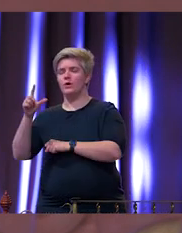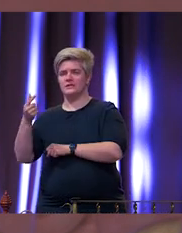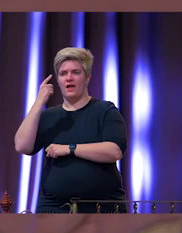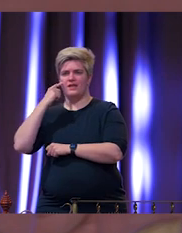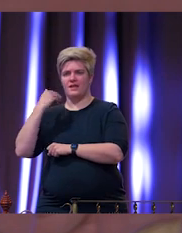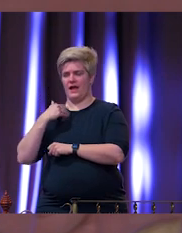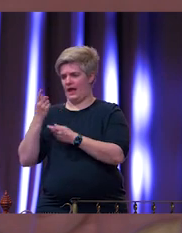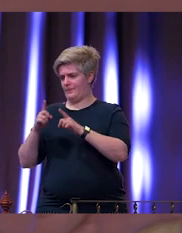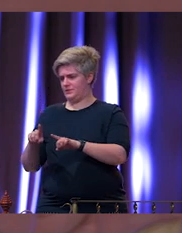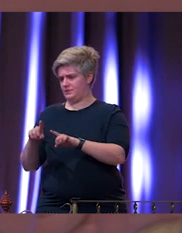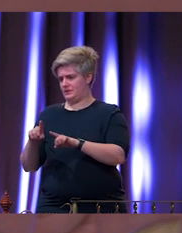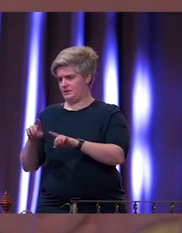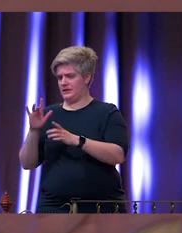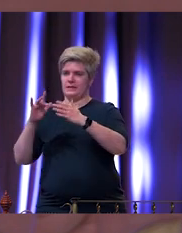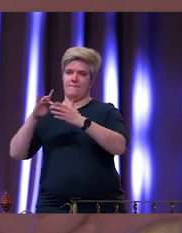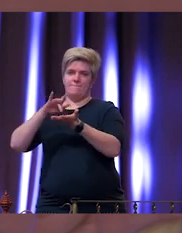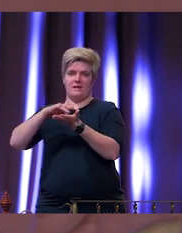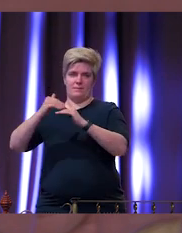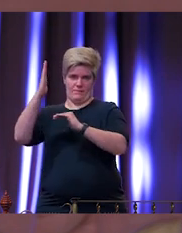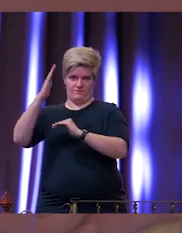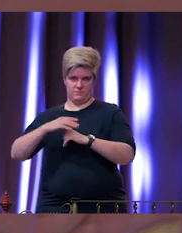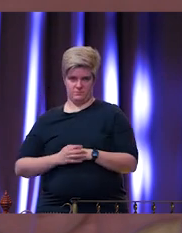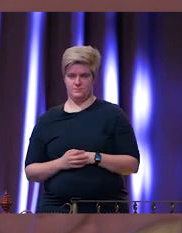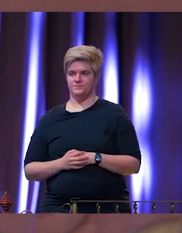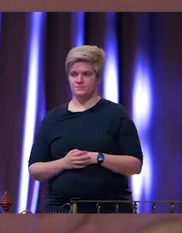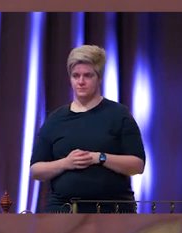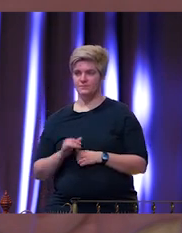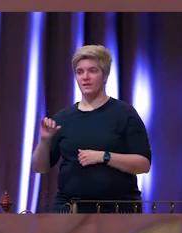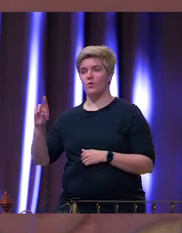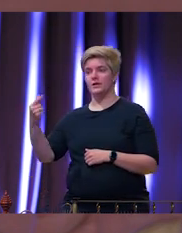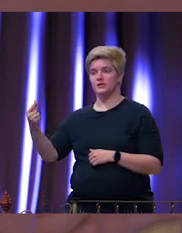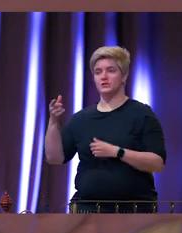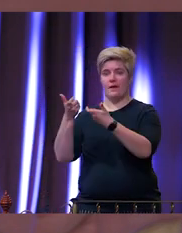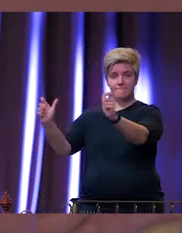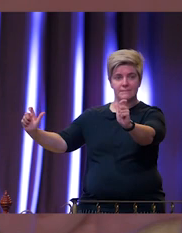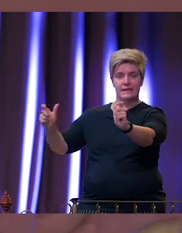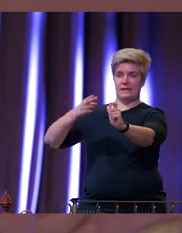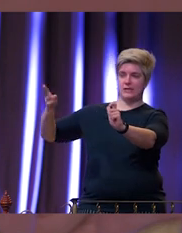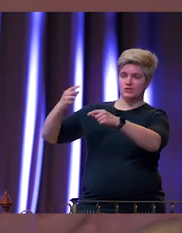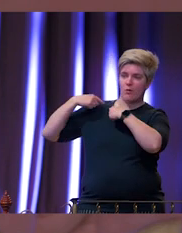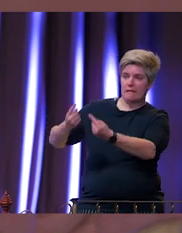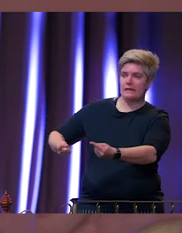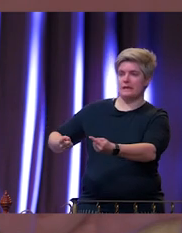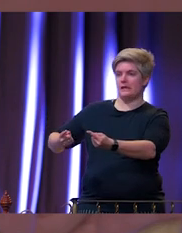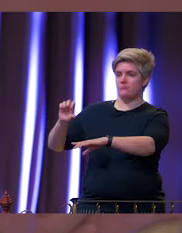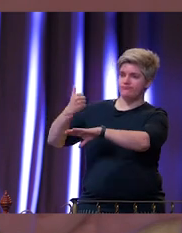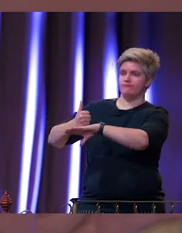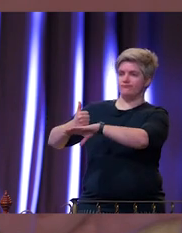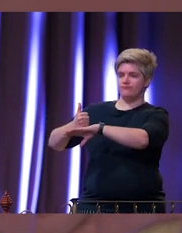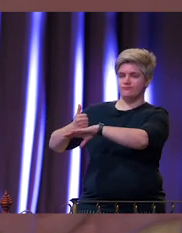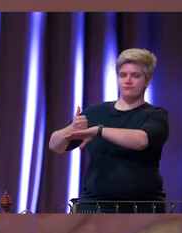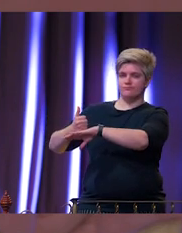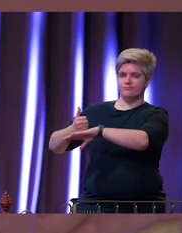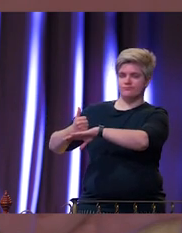like $3 million and above, right? Which are organizations that are large, historically, you know, not